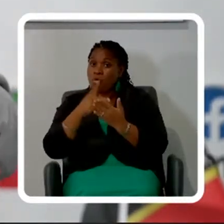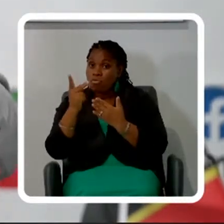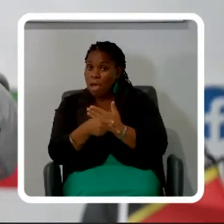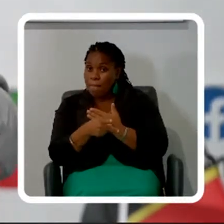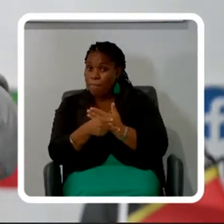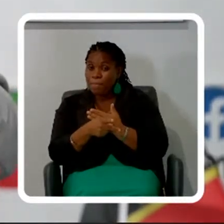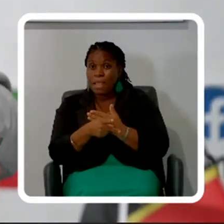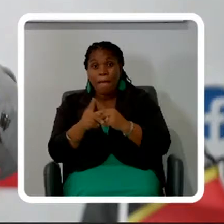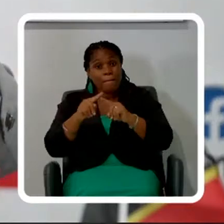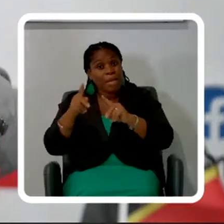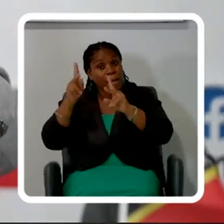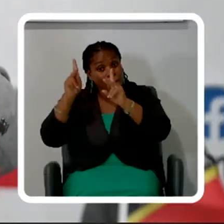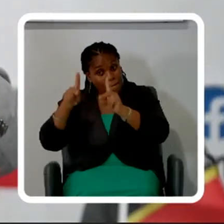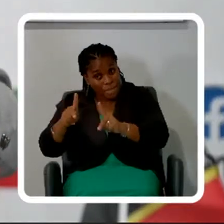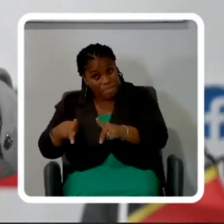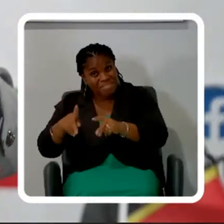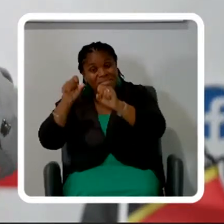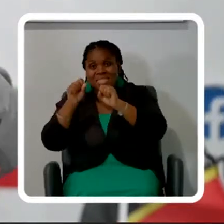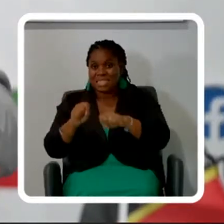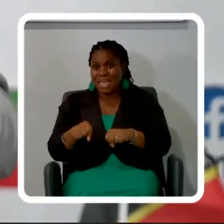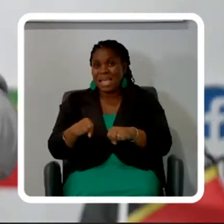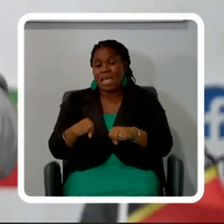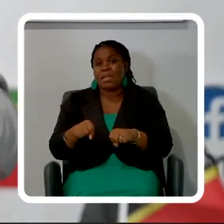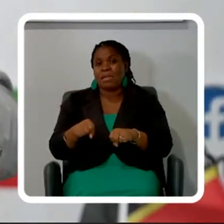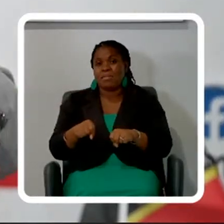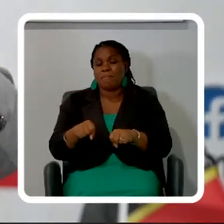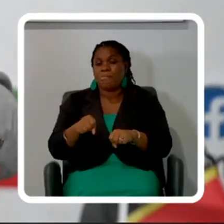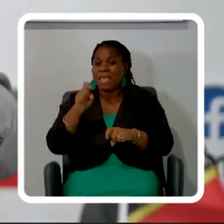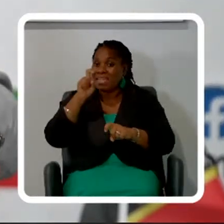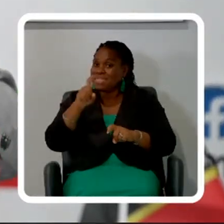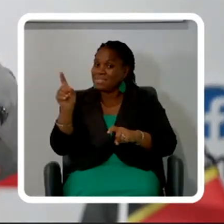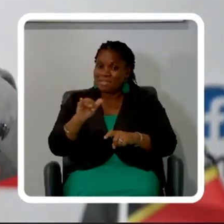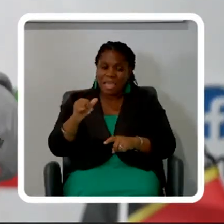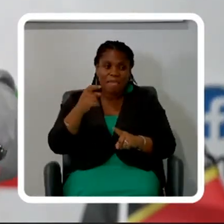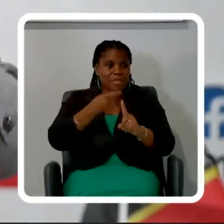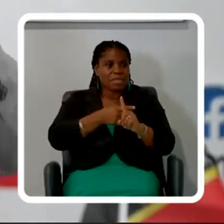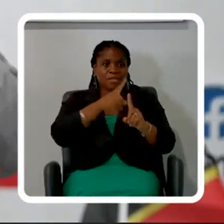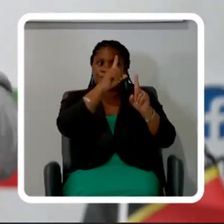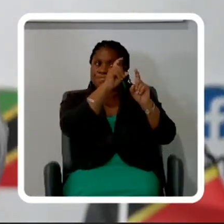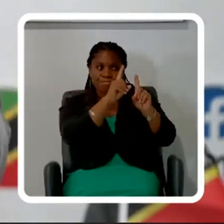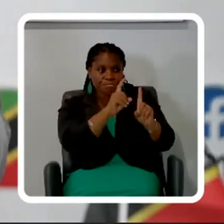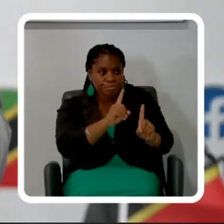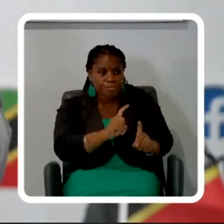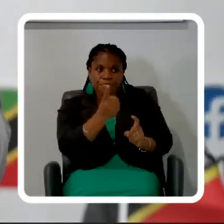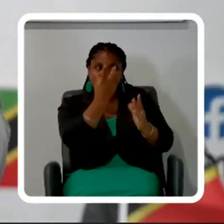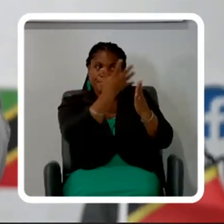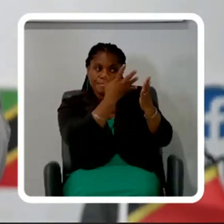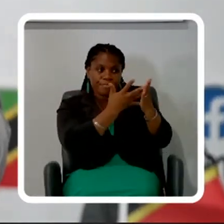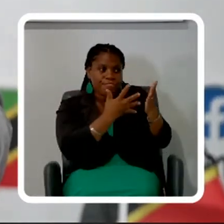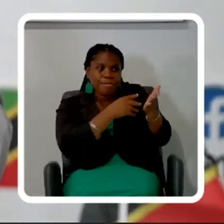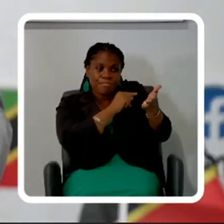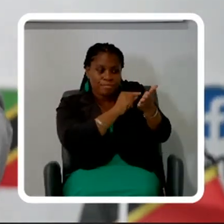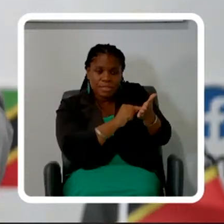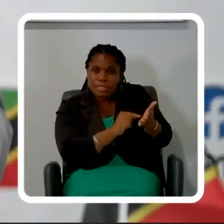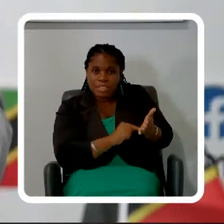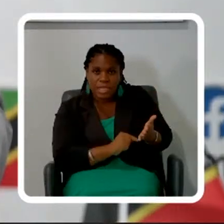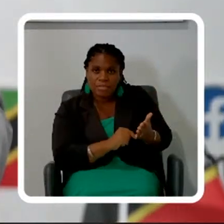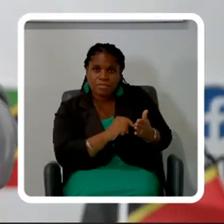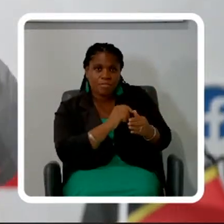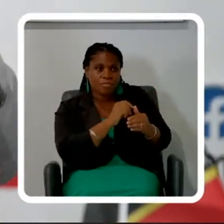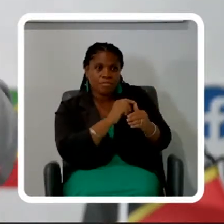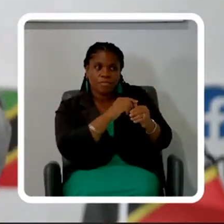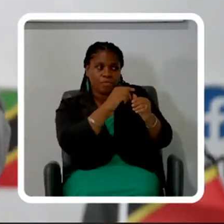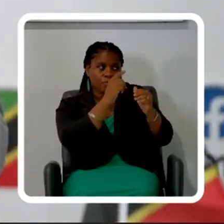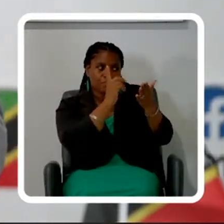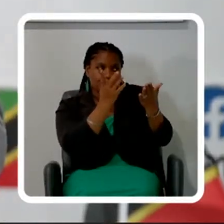Individuals can, and they have to go through a rigorous process and also satisfy our legal standings. Let me put it that way.